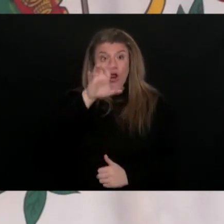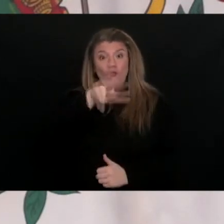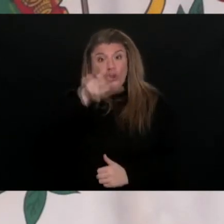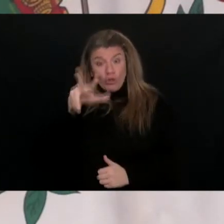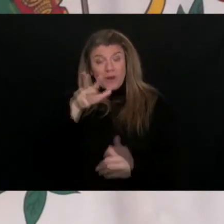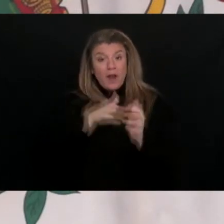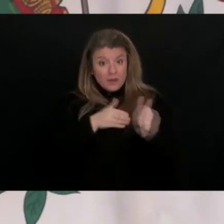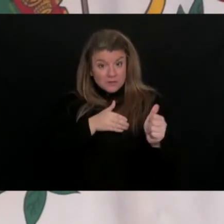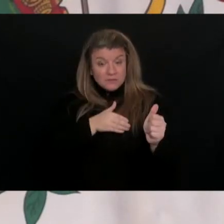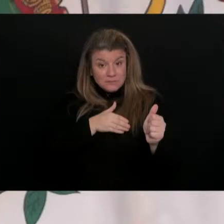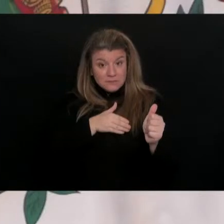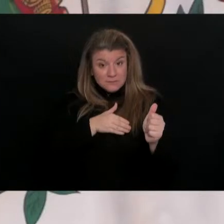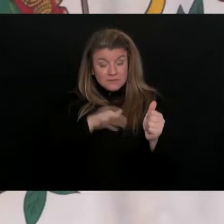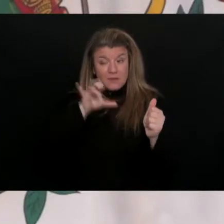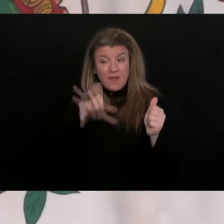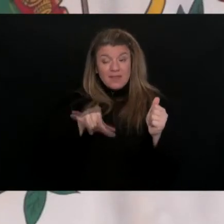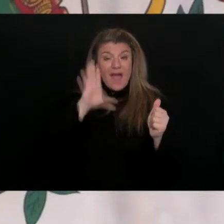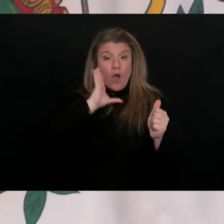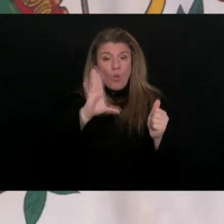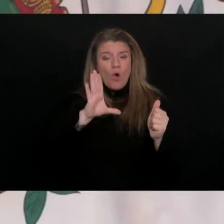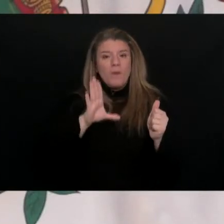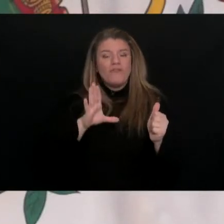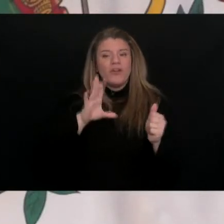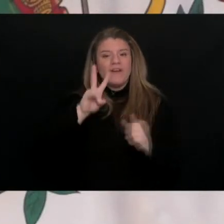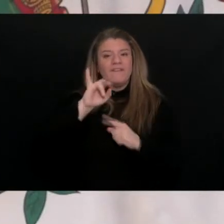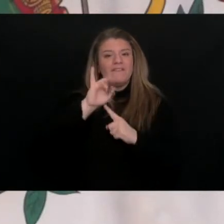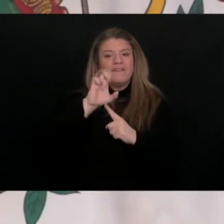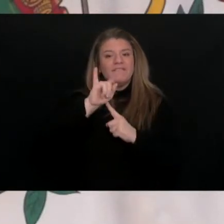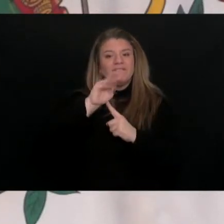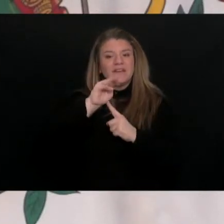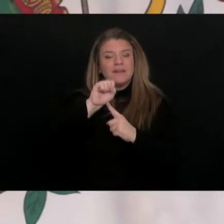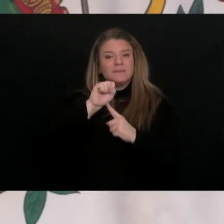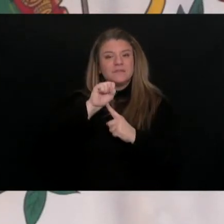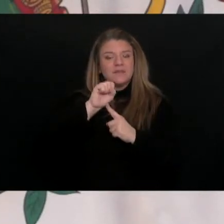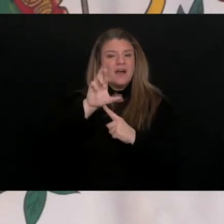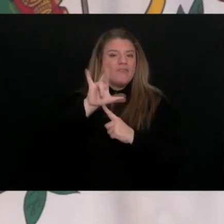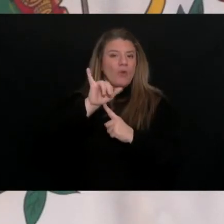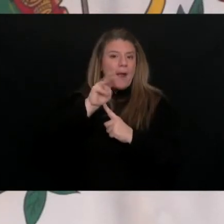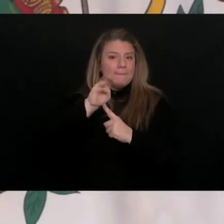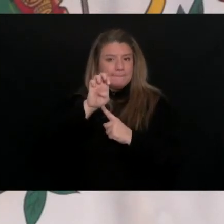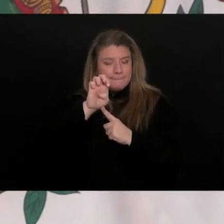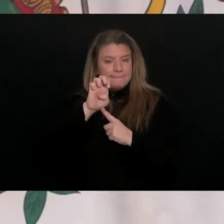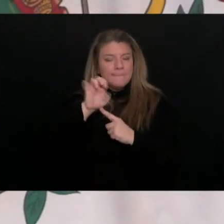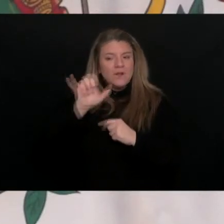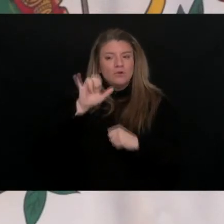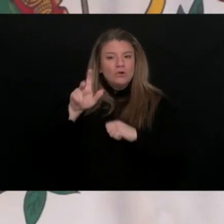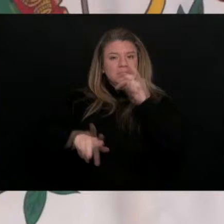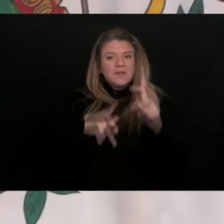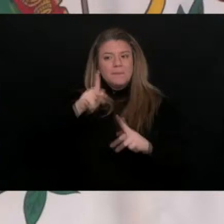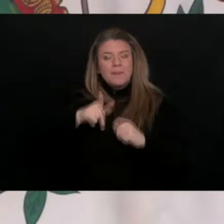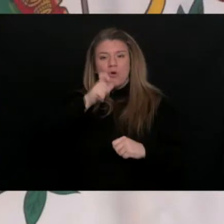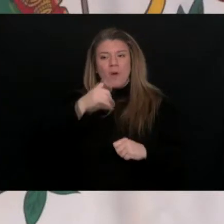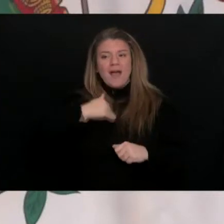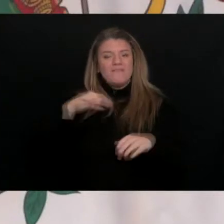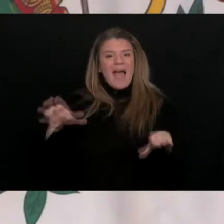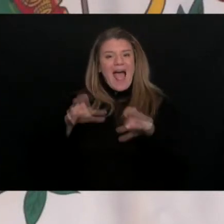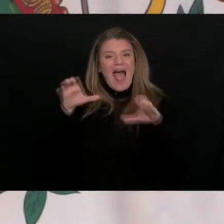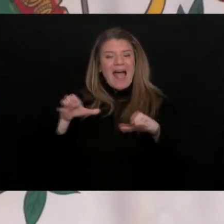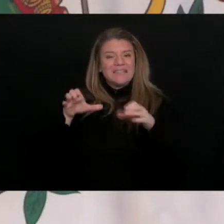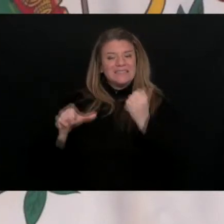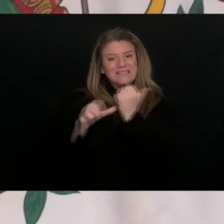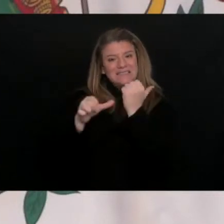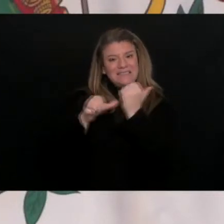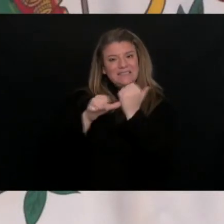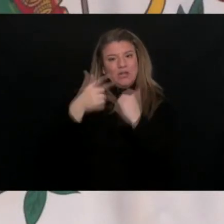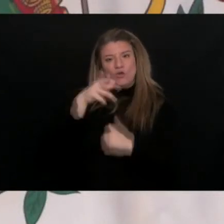$3,999,933, and this will be for the victims of crime, the victims of Crime Act assistance grants